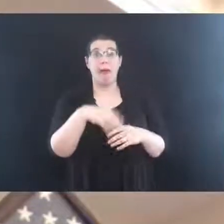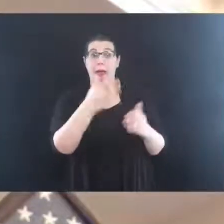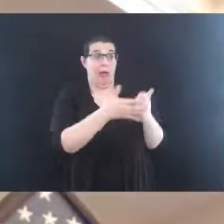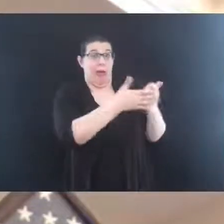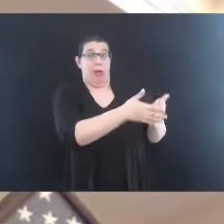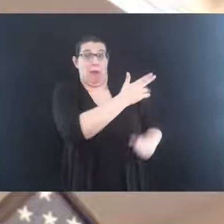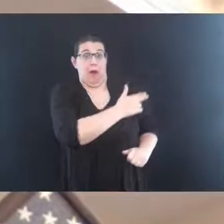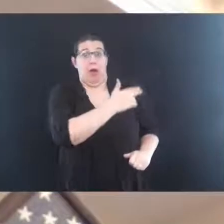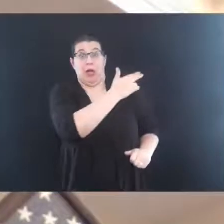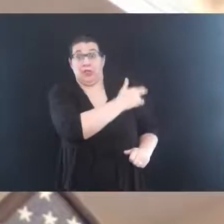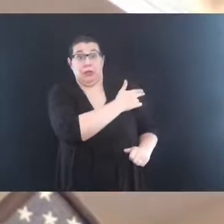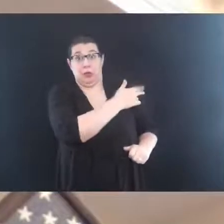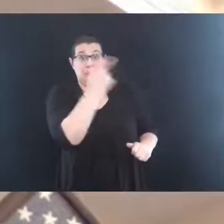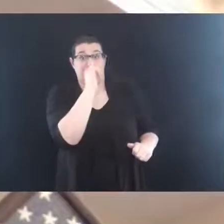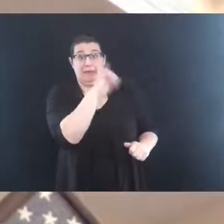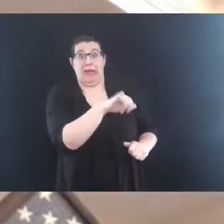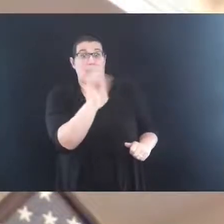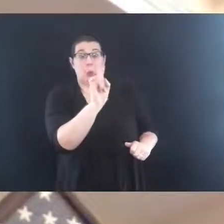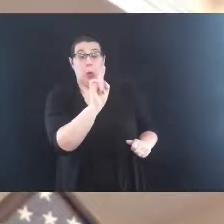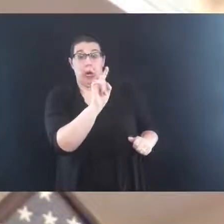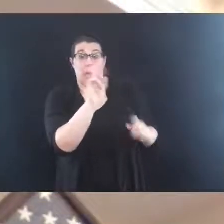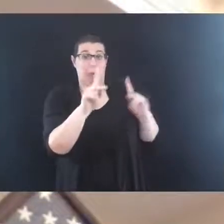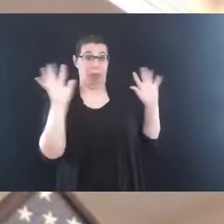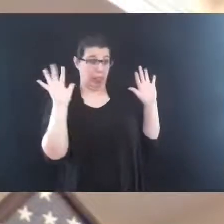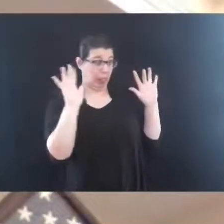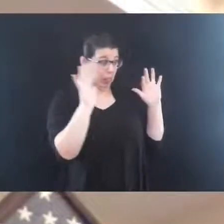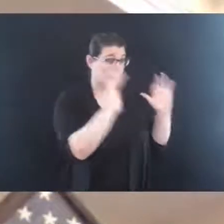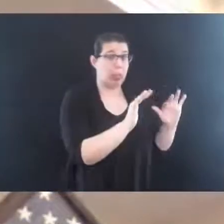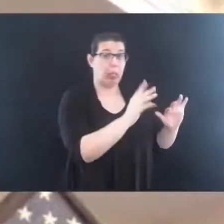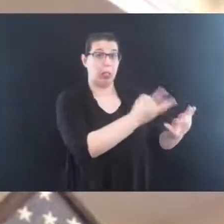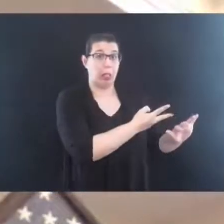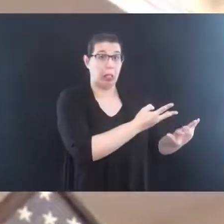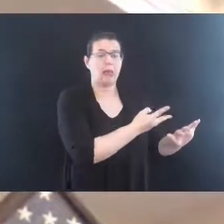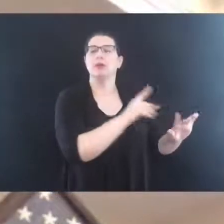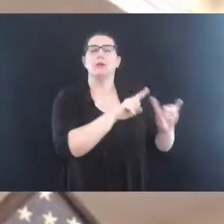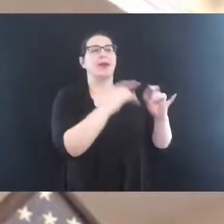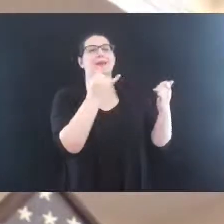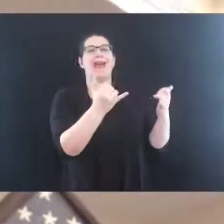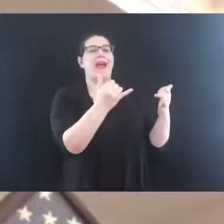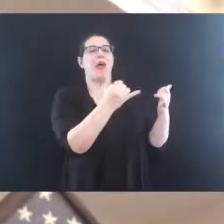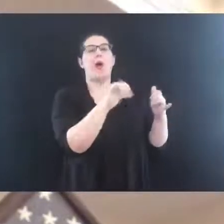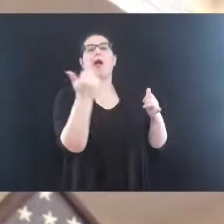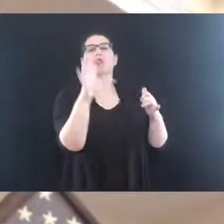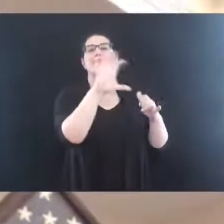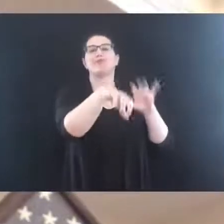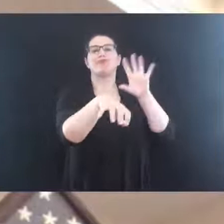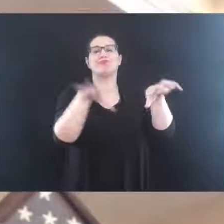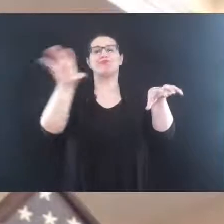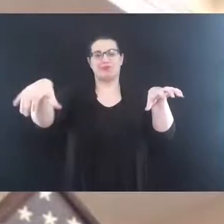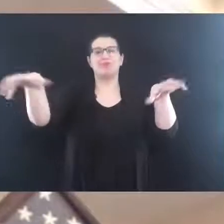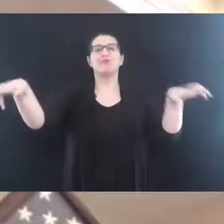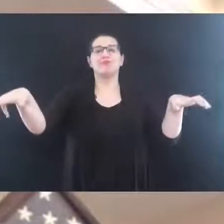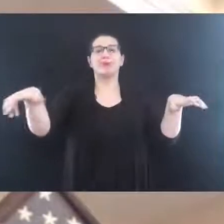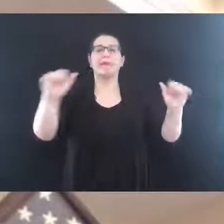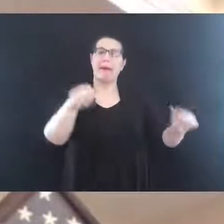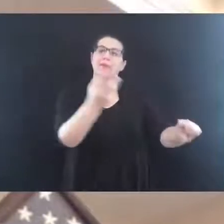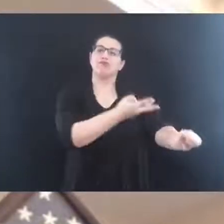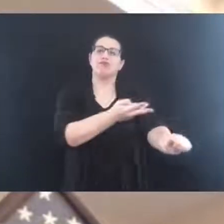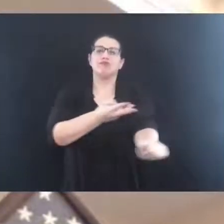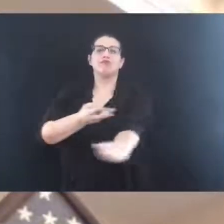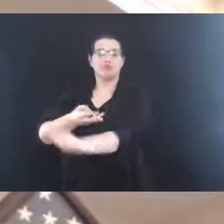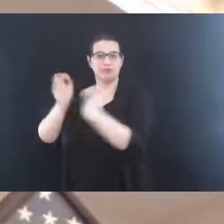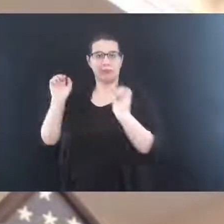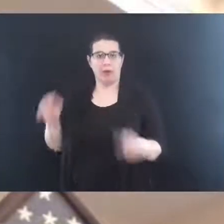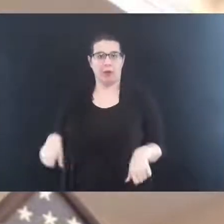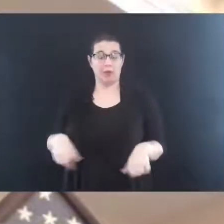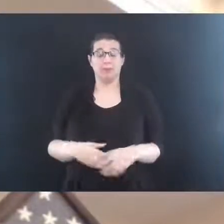our primary outlet to date for the delivery of the antibodies. So what we have done